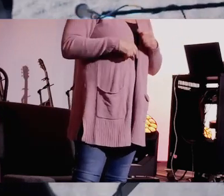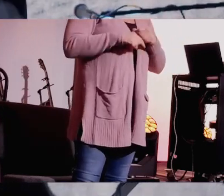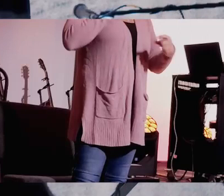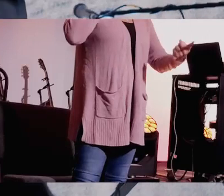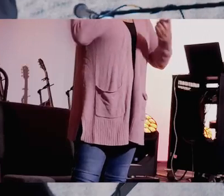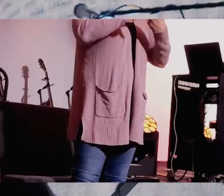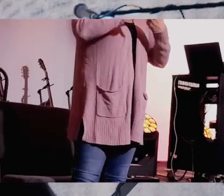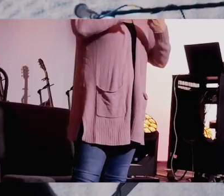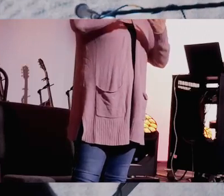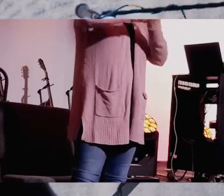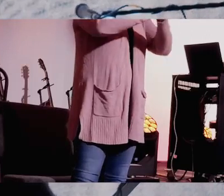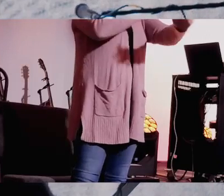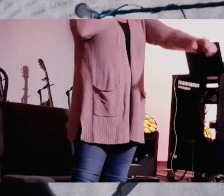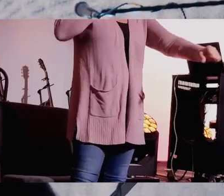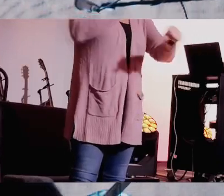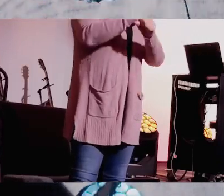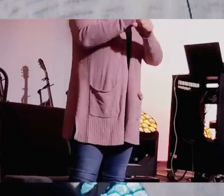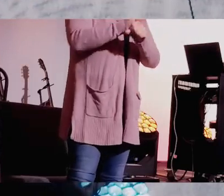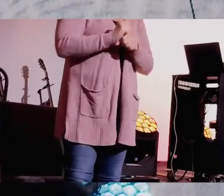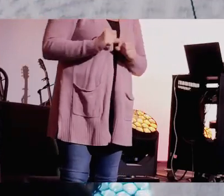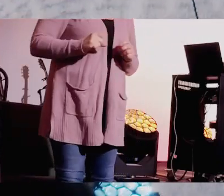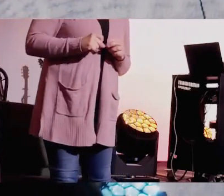until it becomes actual.